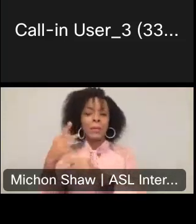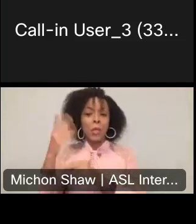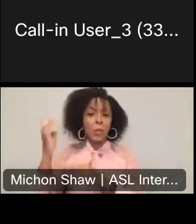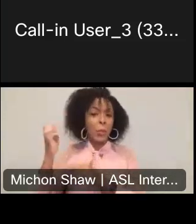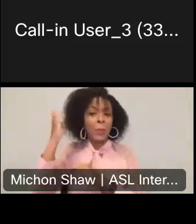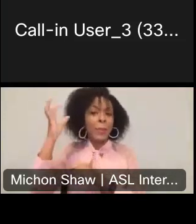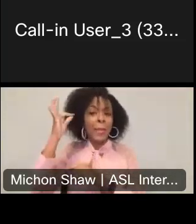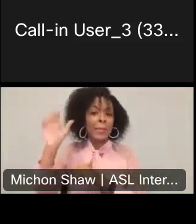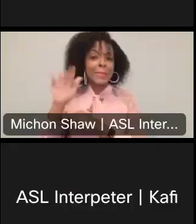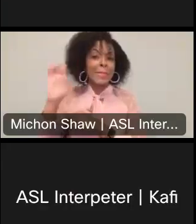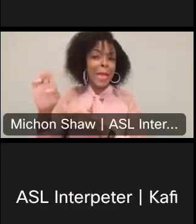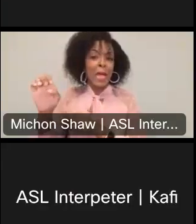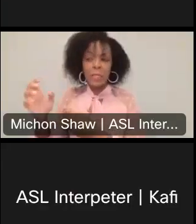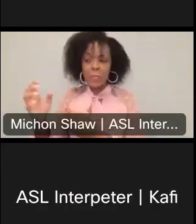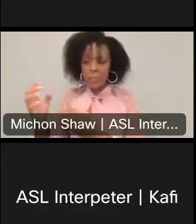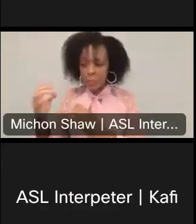types of hair. This